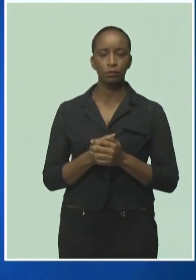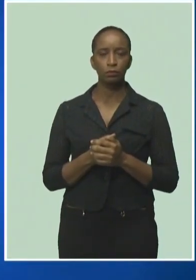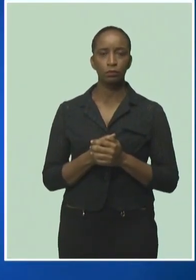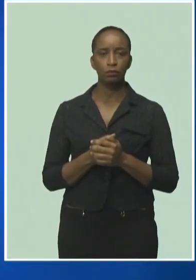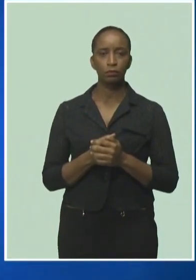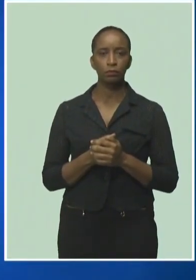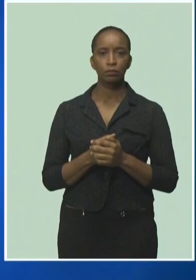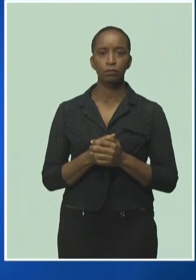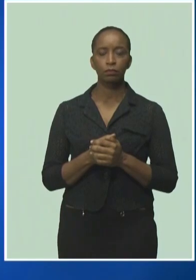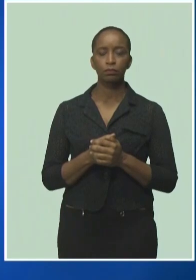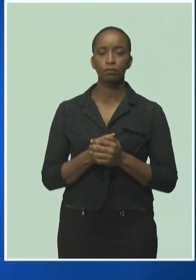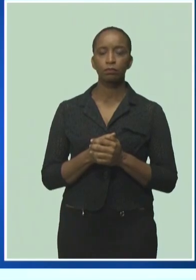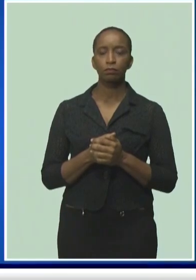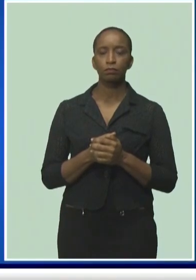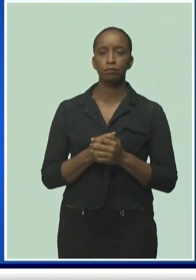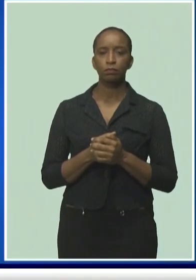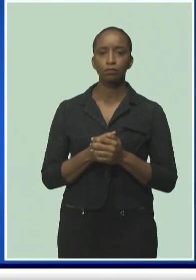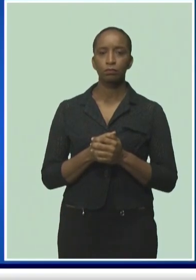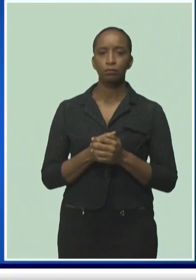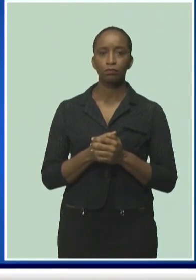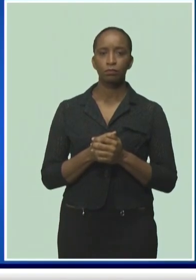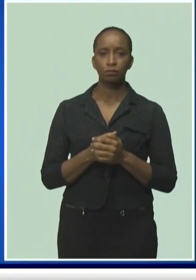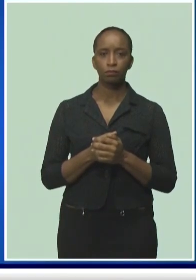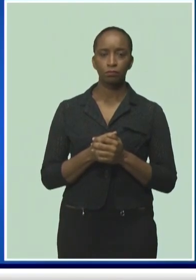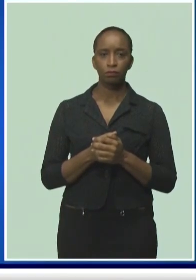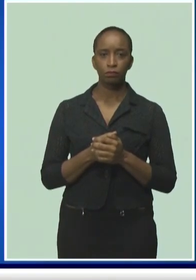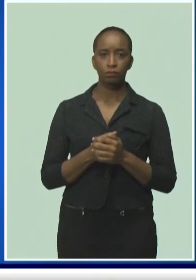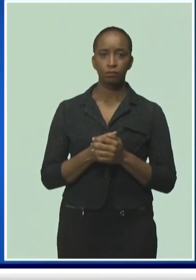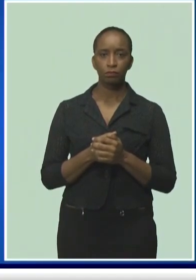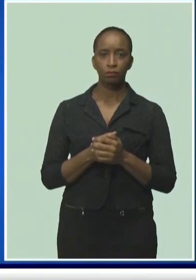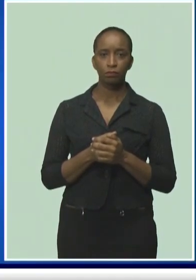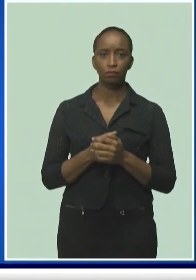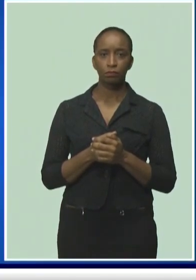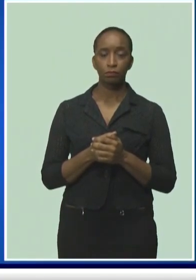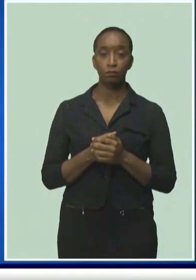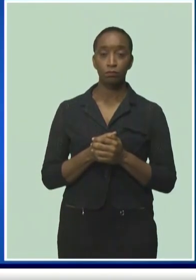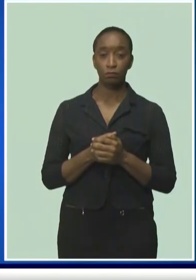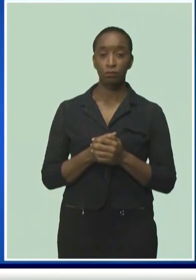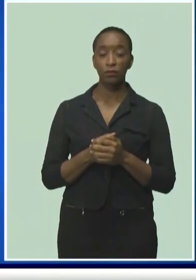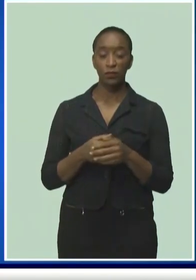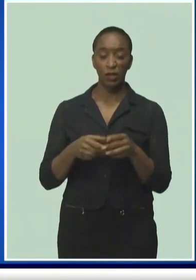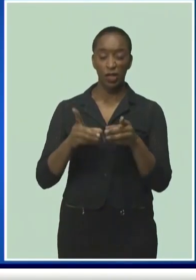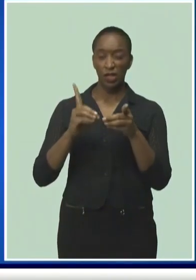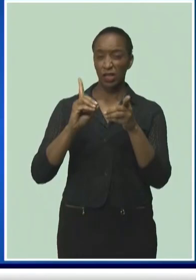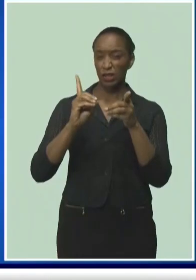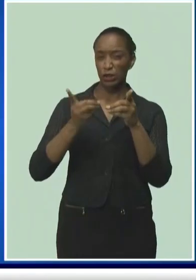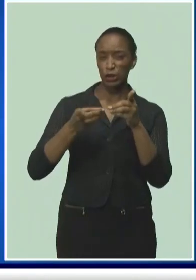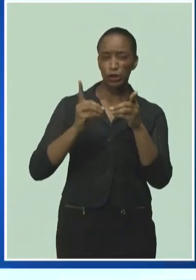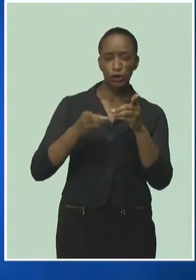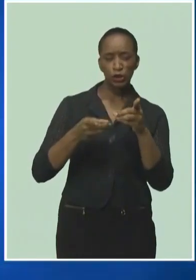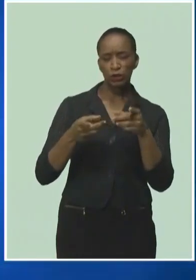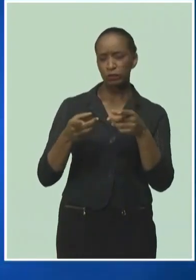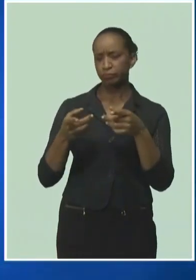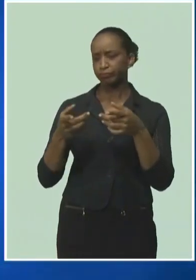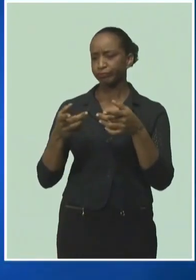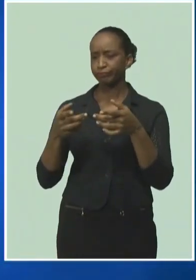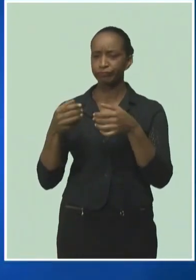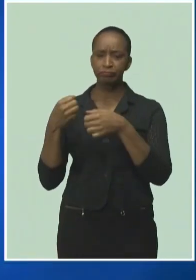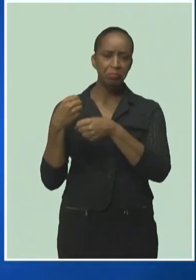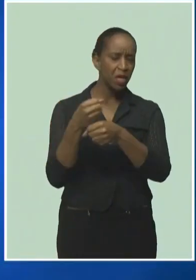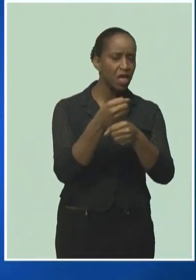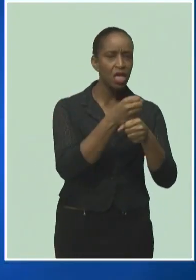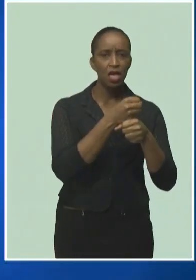of progress and progression that we've seen in the digital world and this